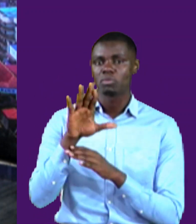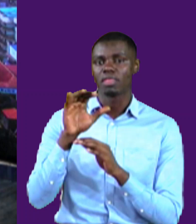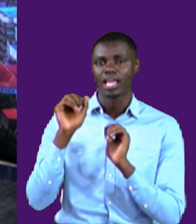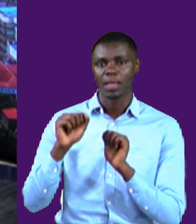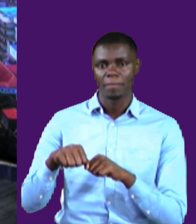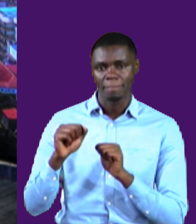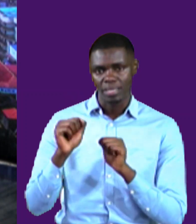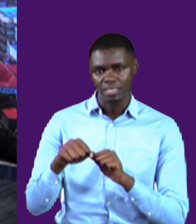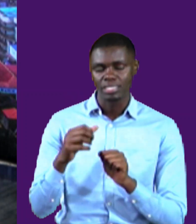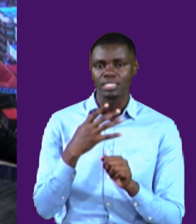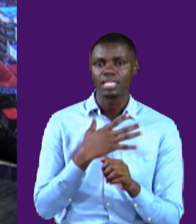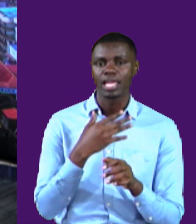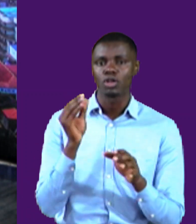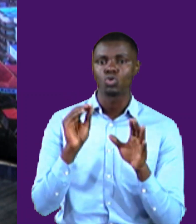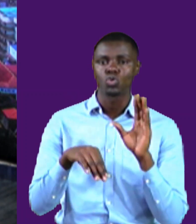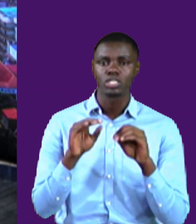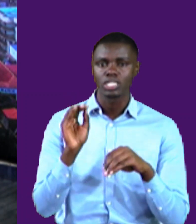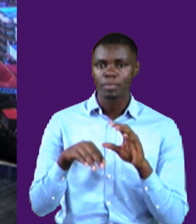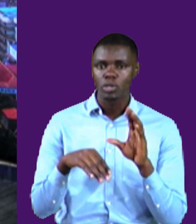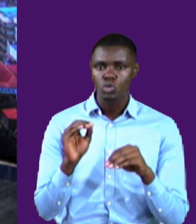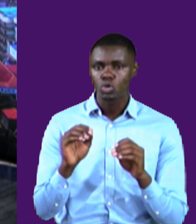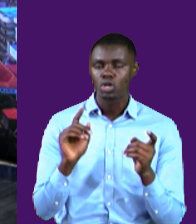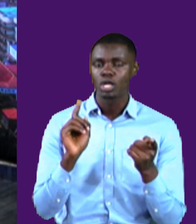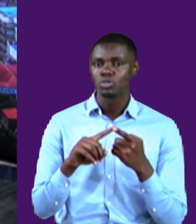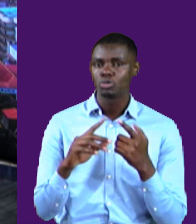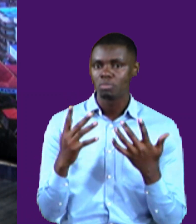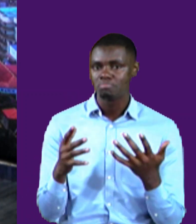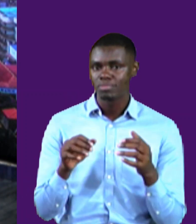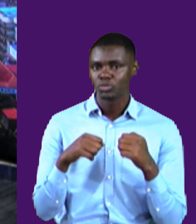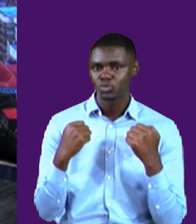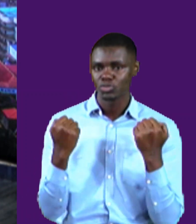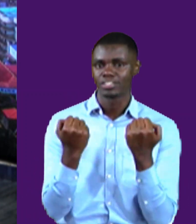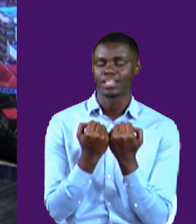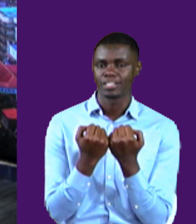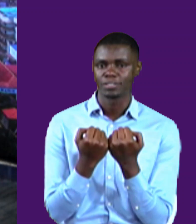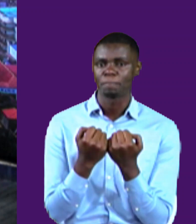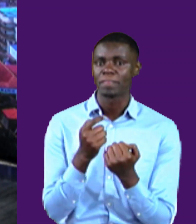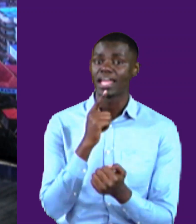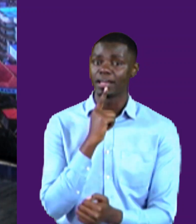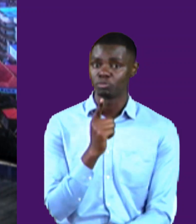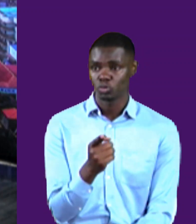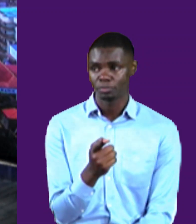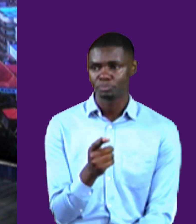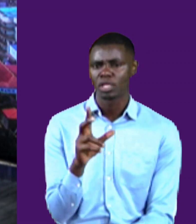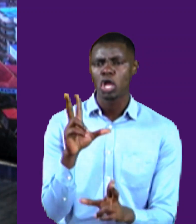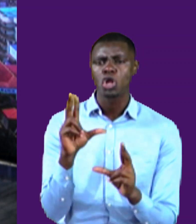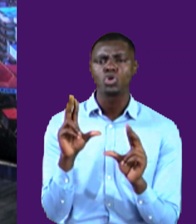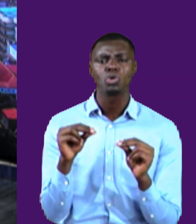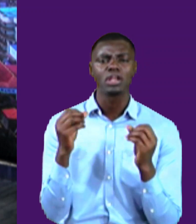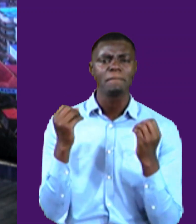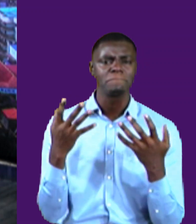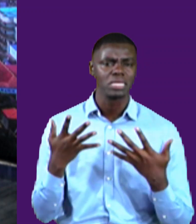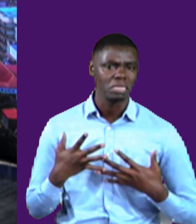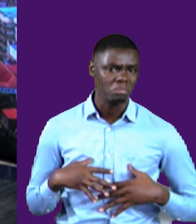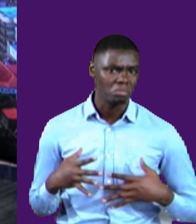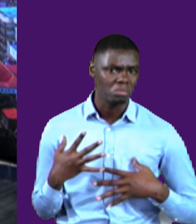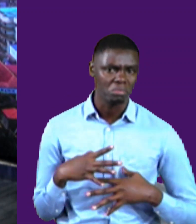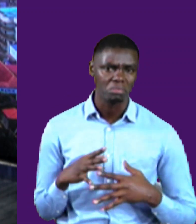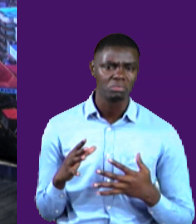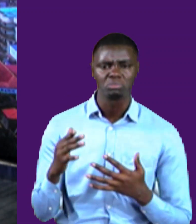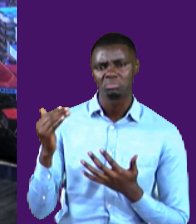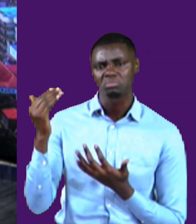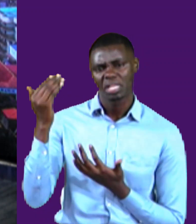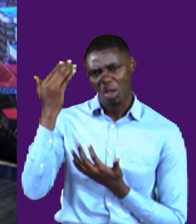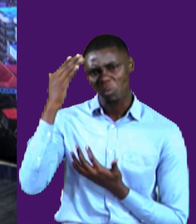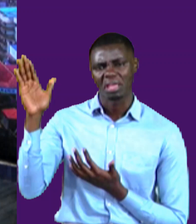capabilities and contributions to the societies. I'm sure not many people